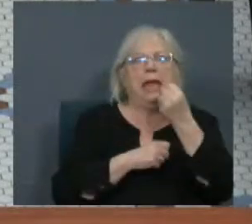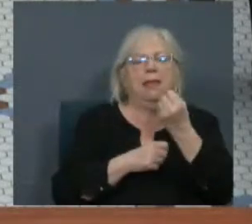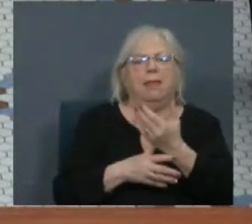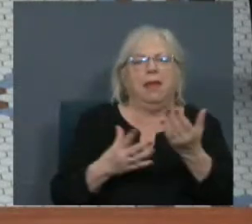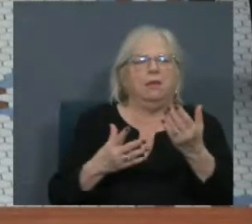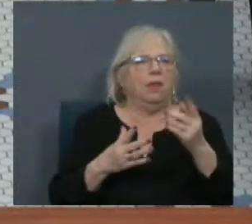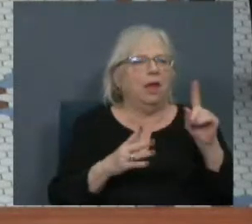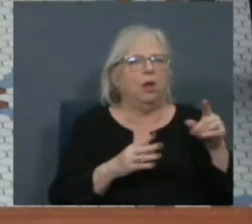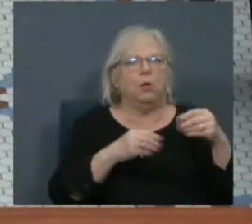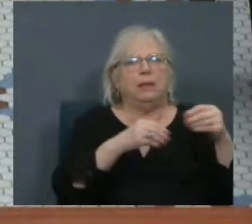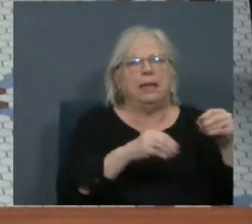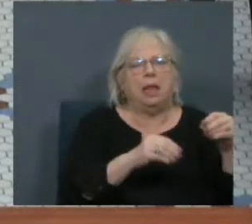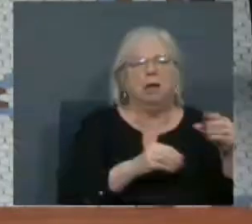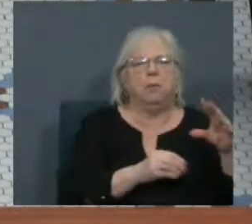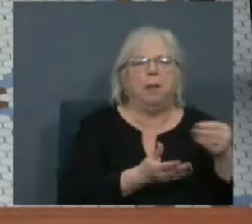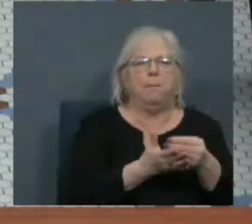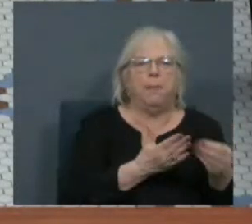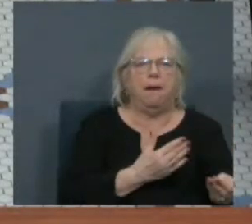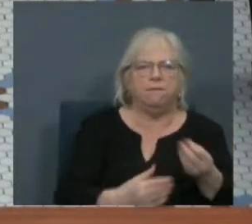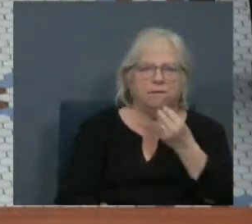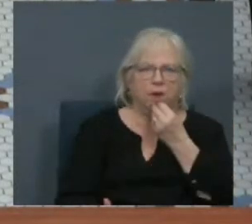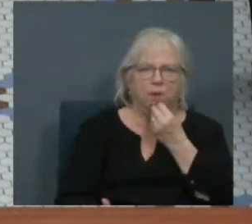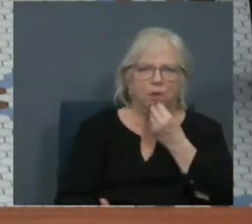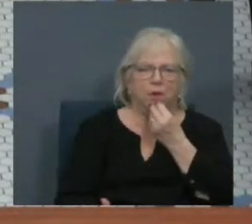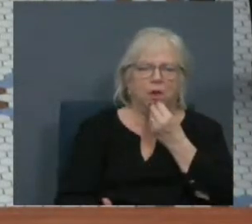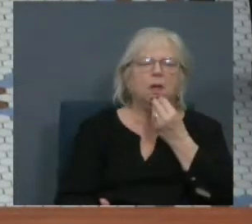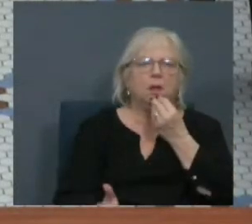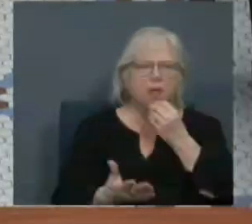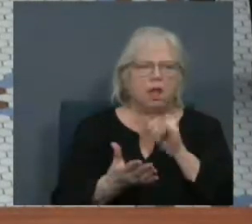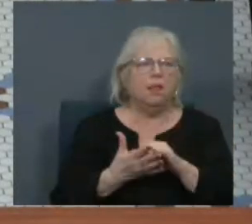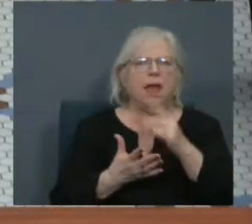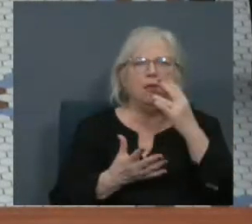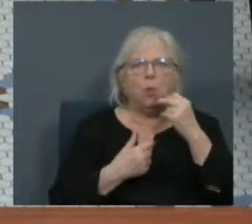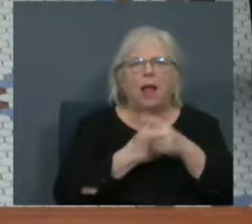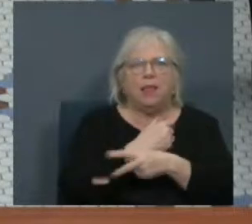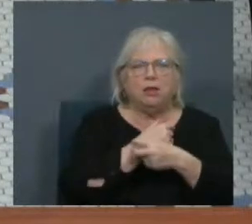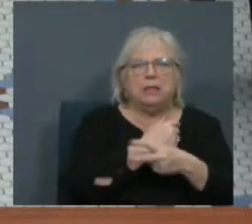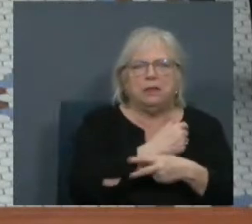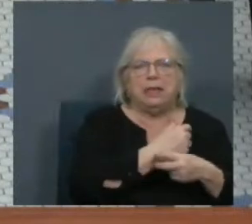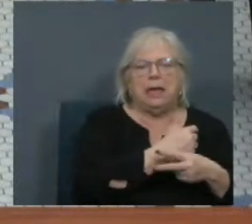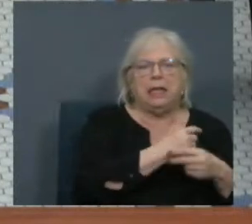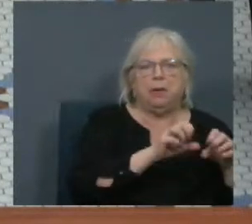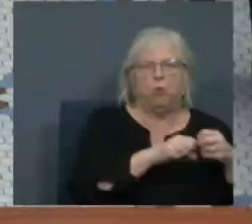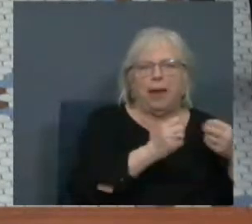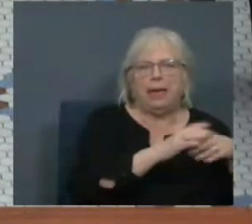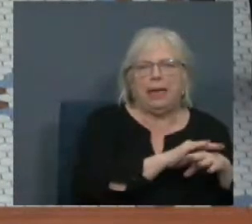go sell them and buy food. That's why they're vandalizing us.